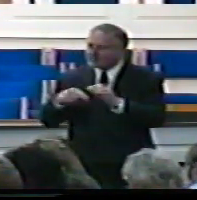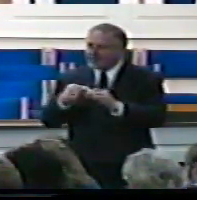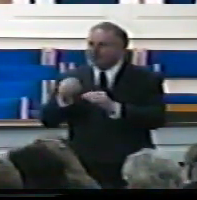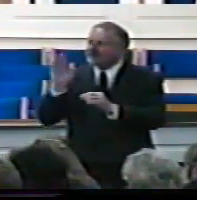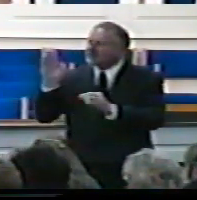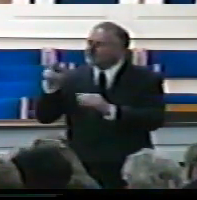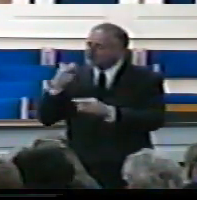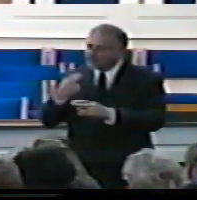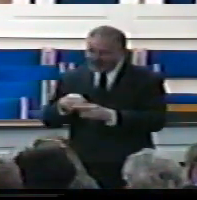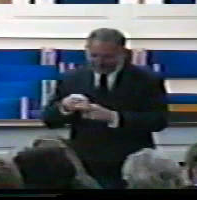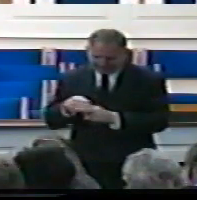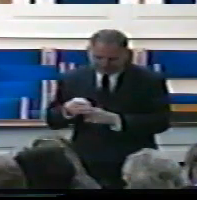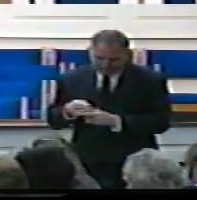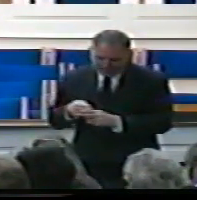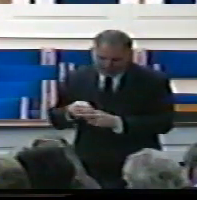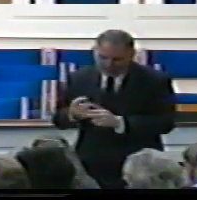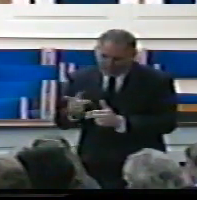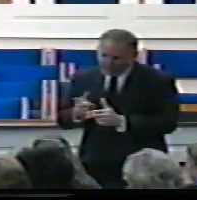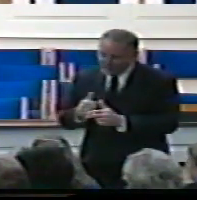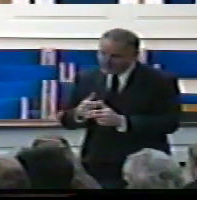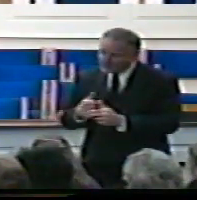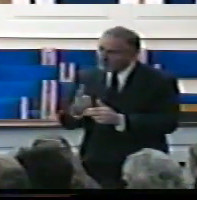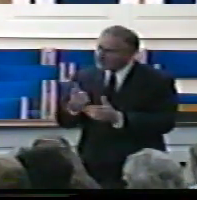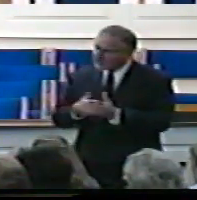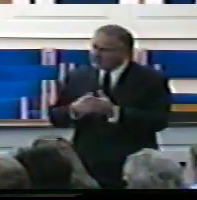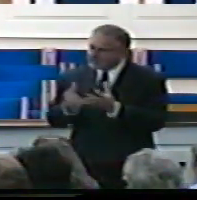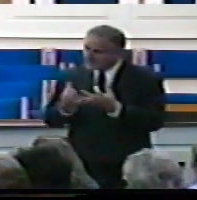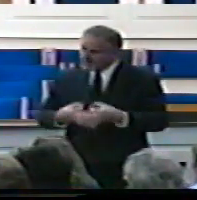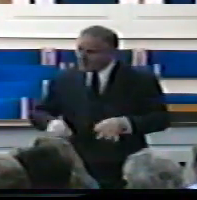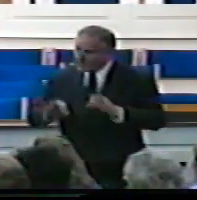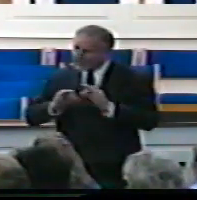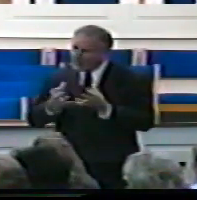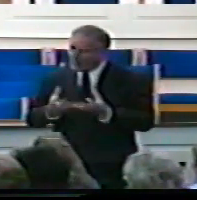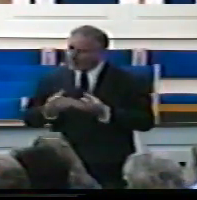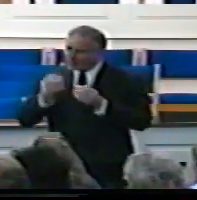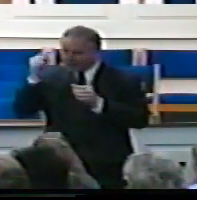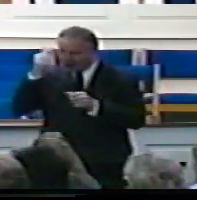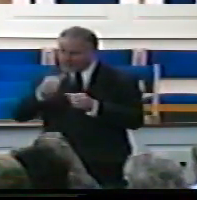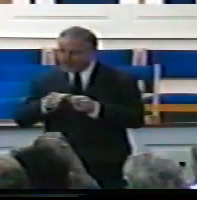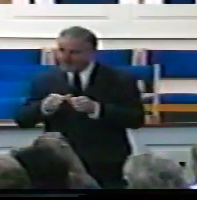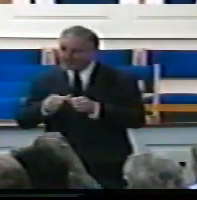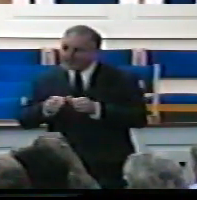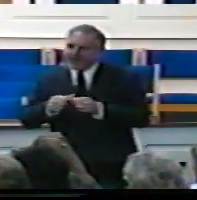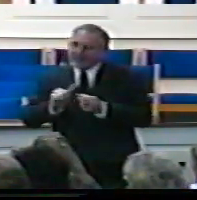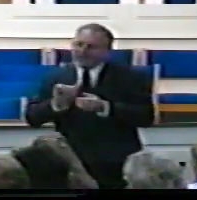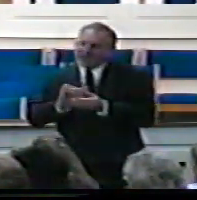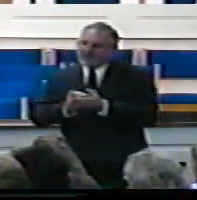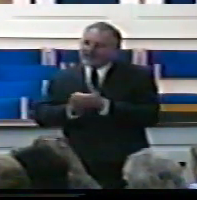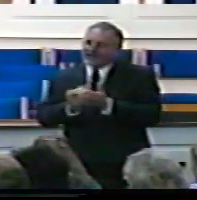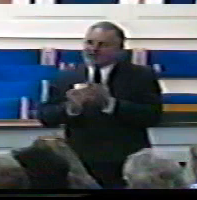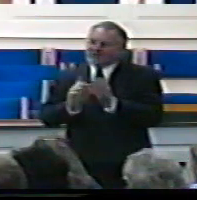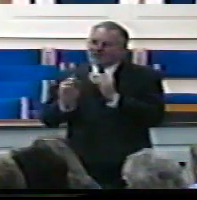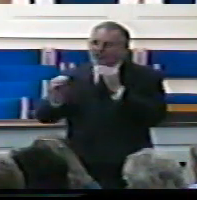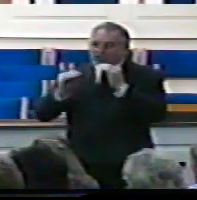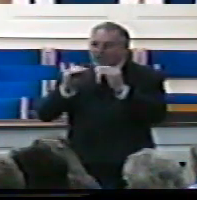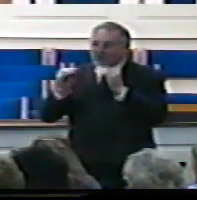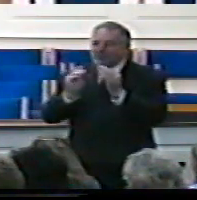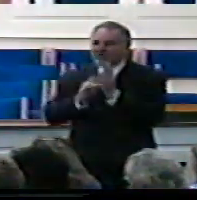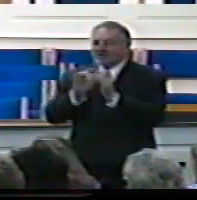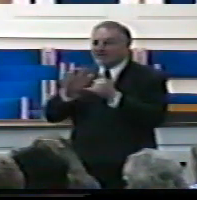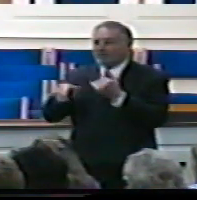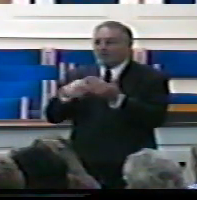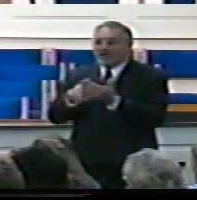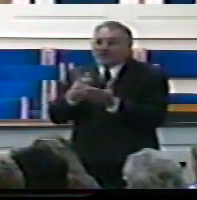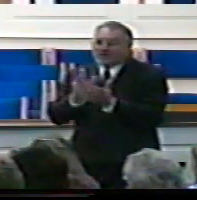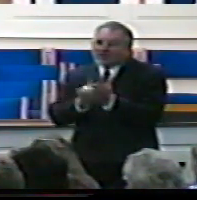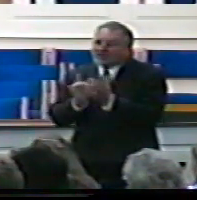his name. Watch this for a second. And boy, this is so important. I want you to remember this in a few minutes. It'll come important to you. He told them about his attributes, his